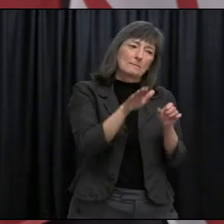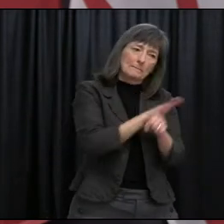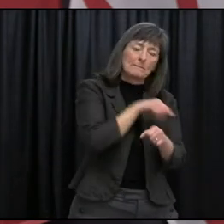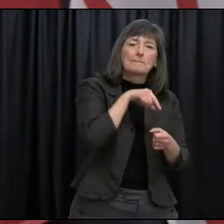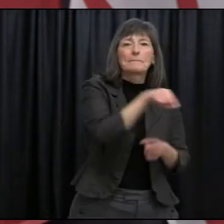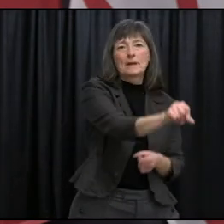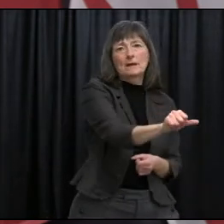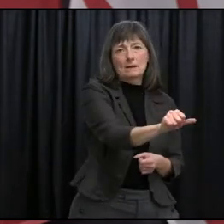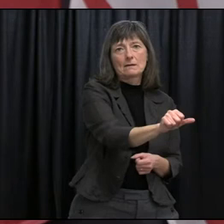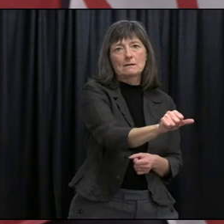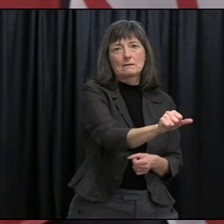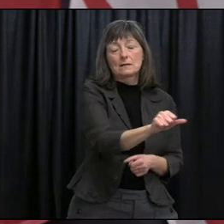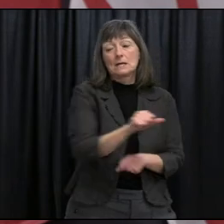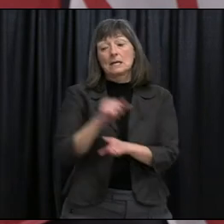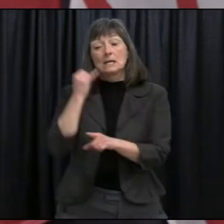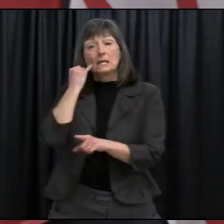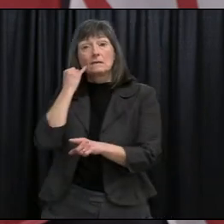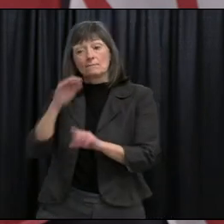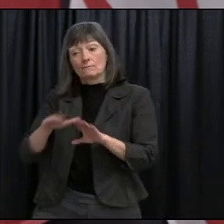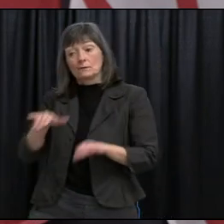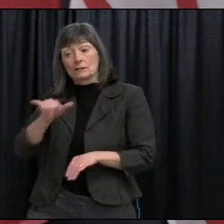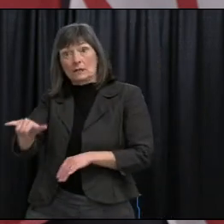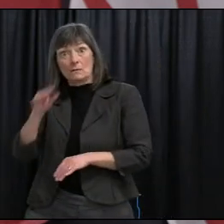keeps their children from the center,